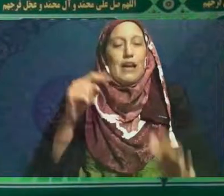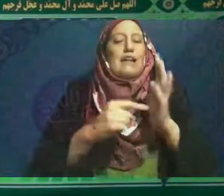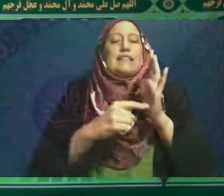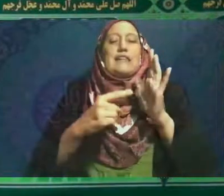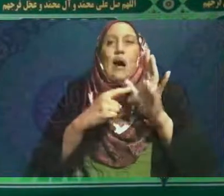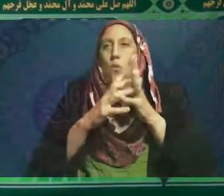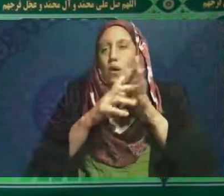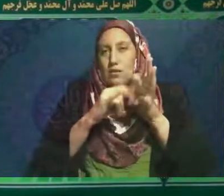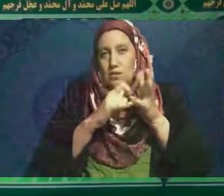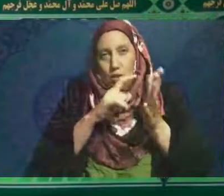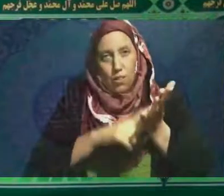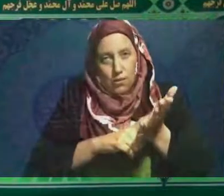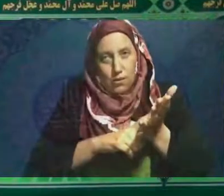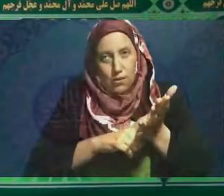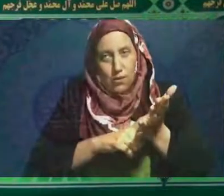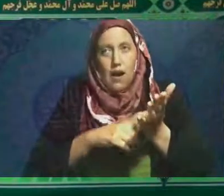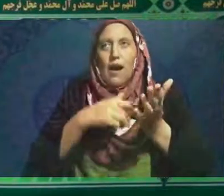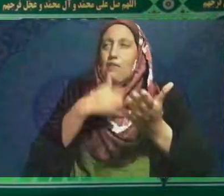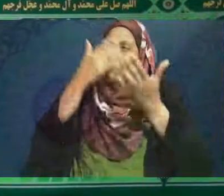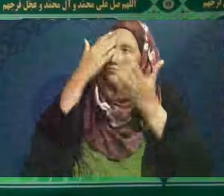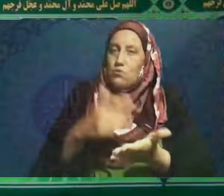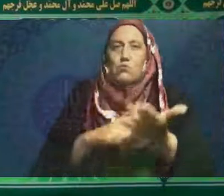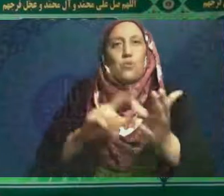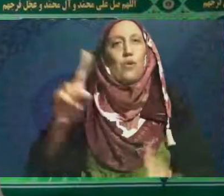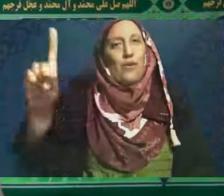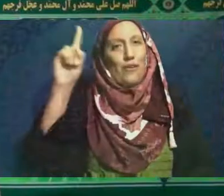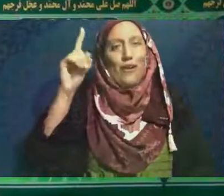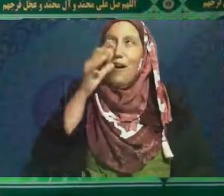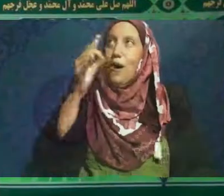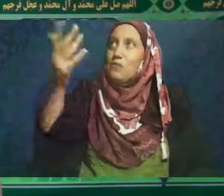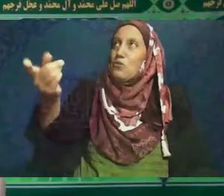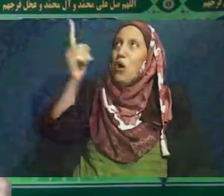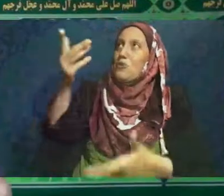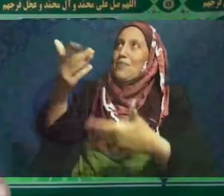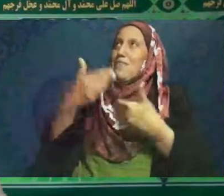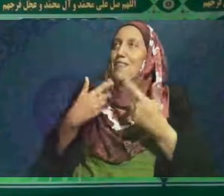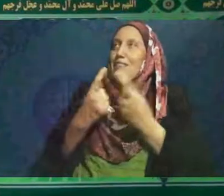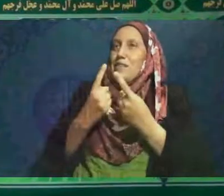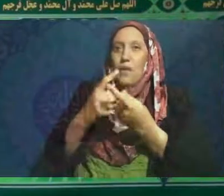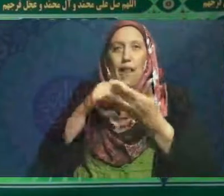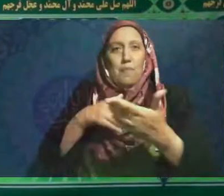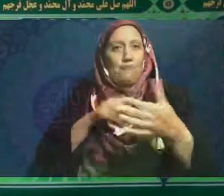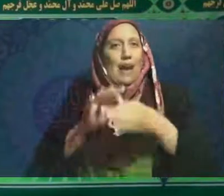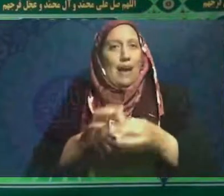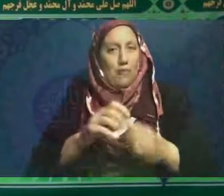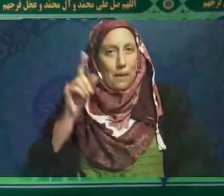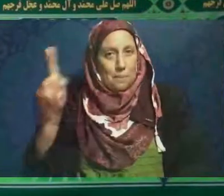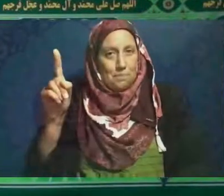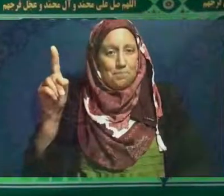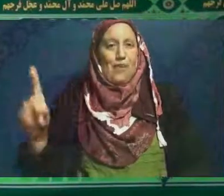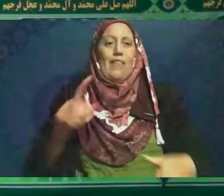the means provided by God. The other side of the coin that is facing the intercessor, the one who is